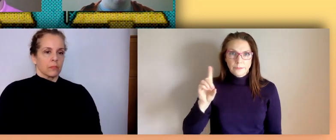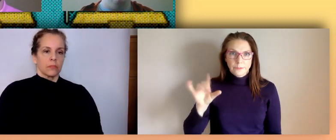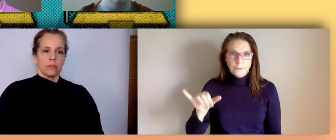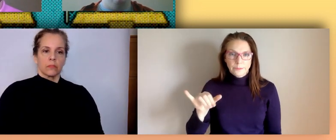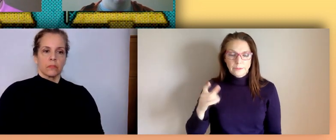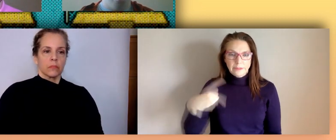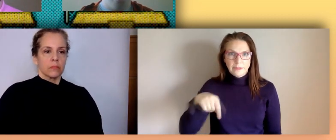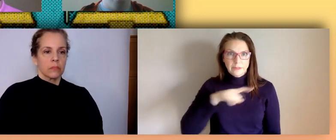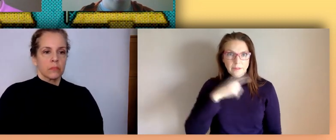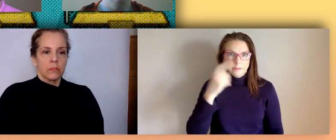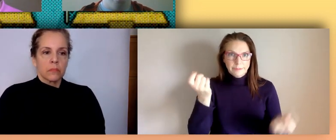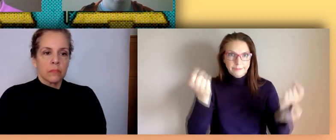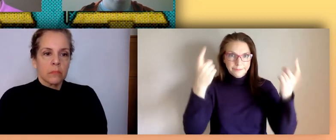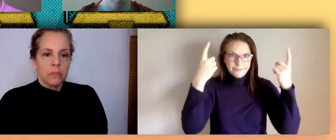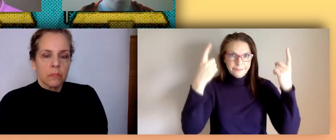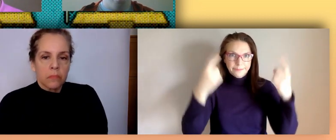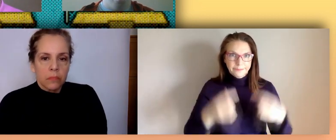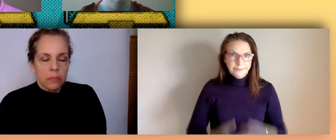We understand.